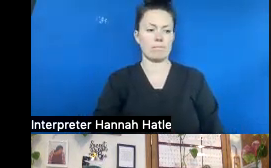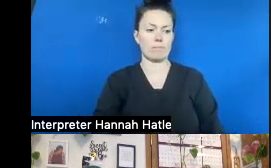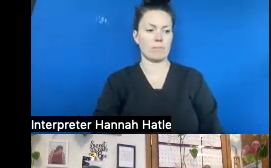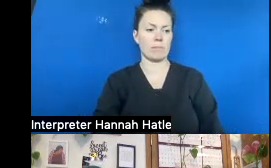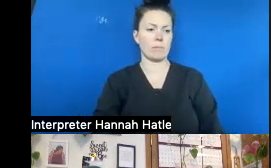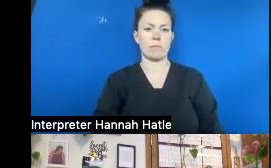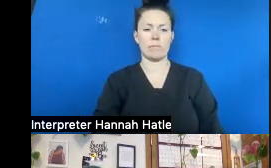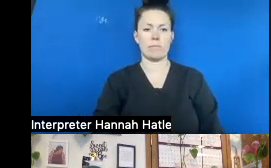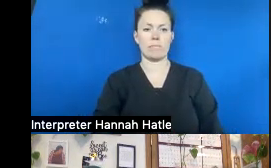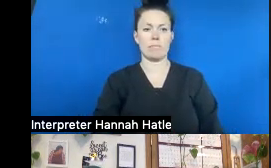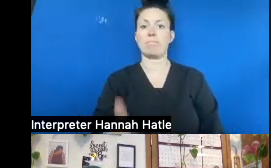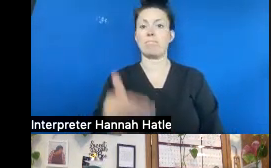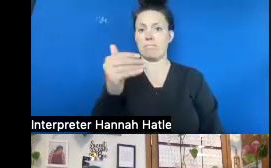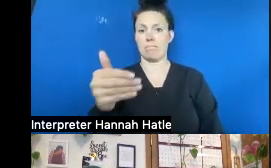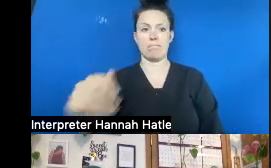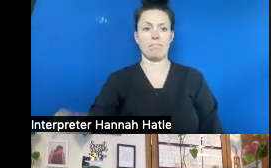Go ahead.